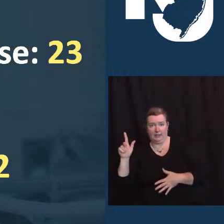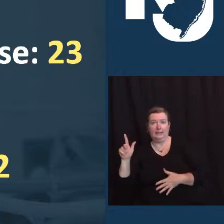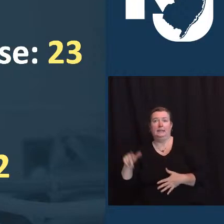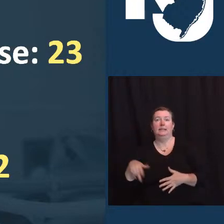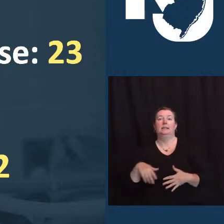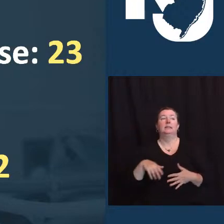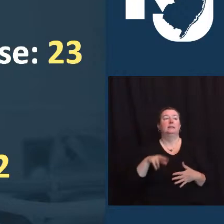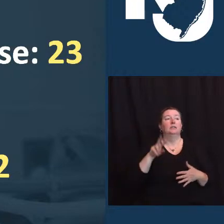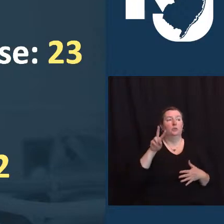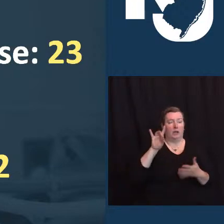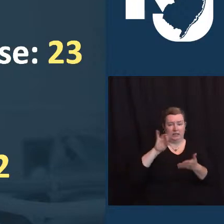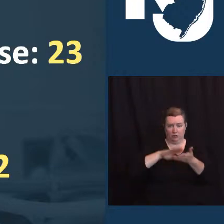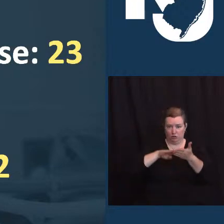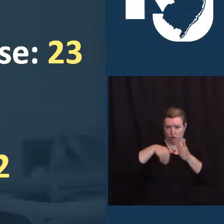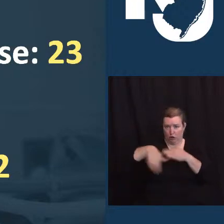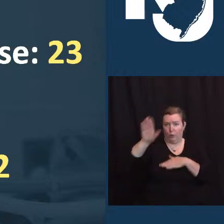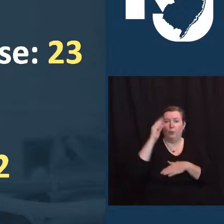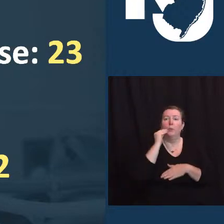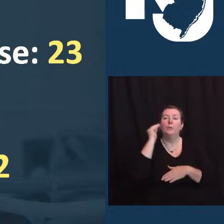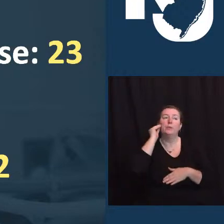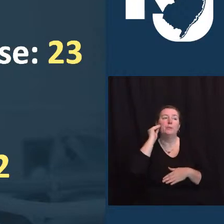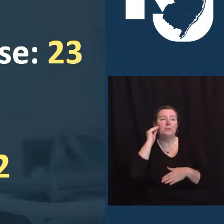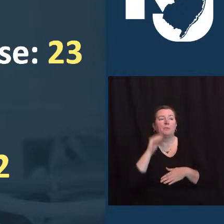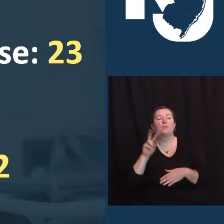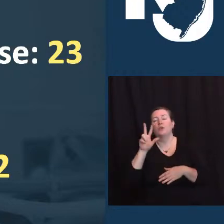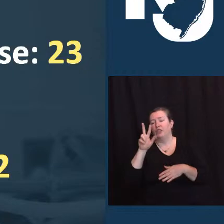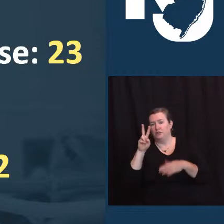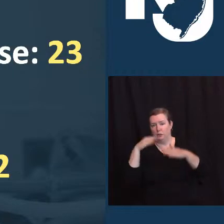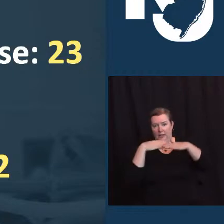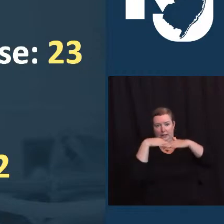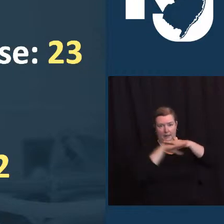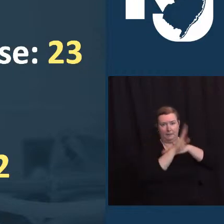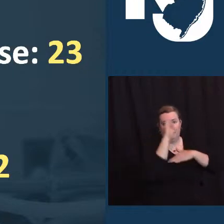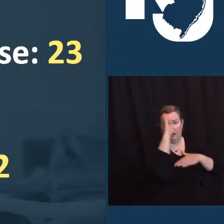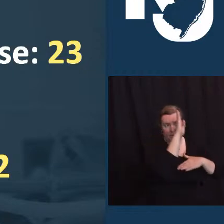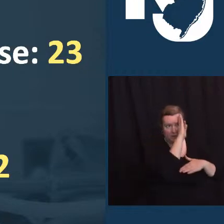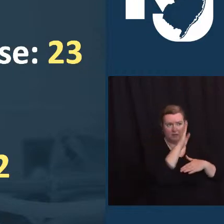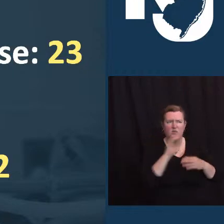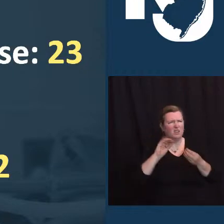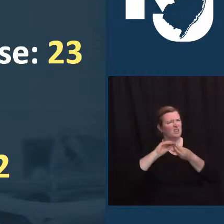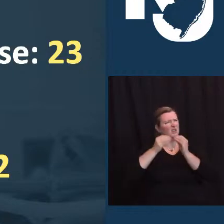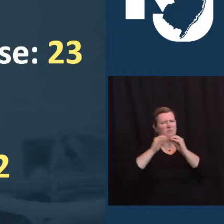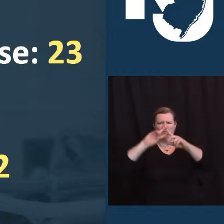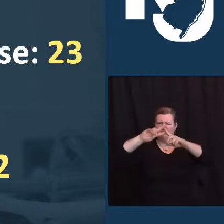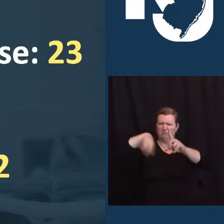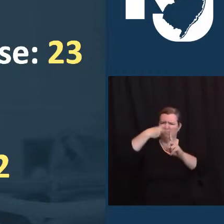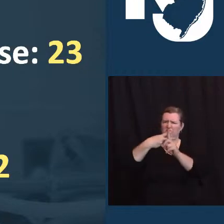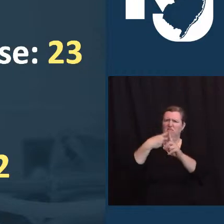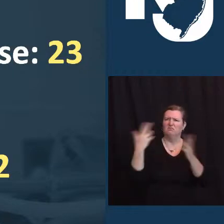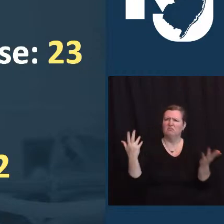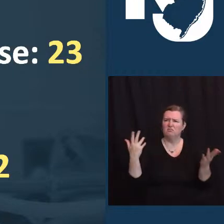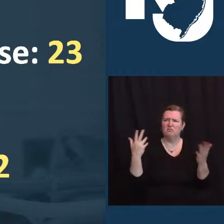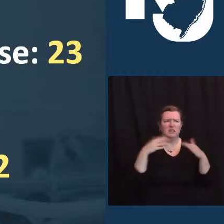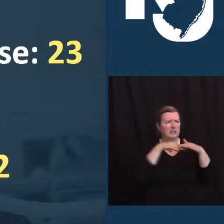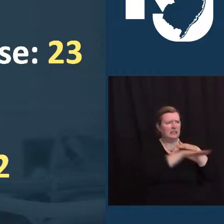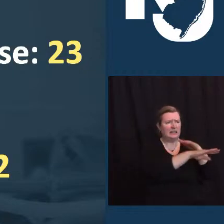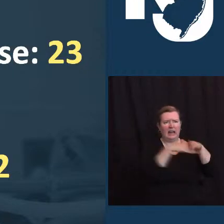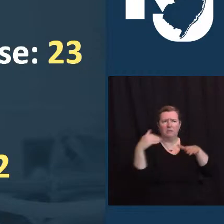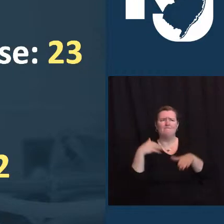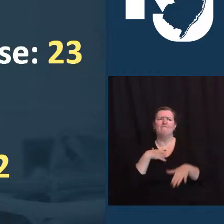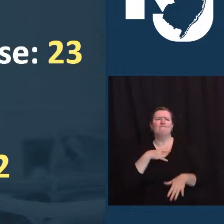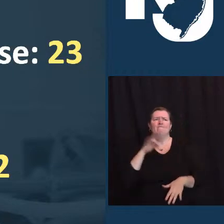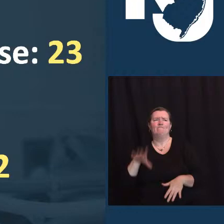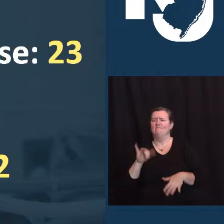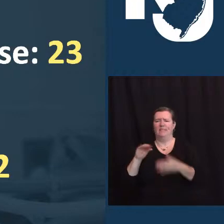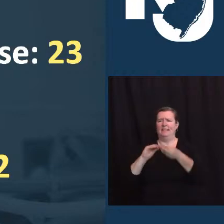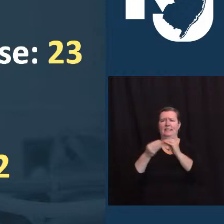discharged yesterday, 32 were admitted. That's the first day in a little bit where we've had more going in than coming out. Those are days we don't like to see. There was